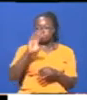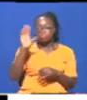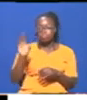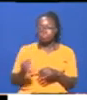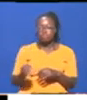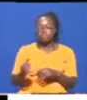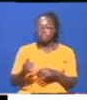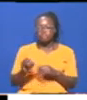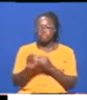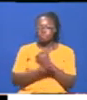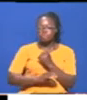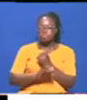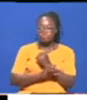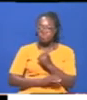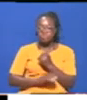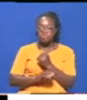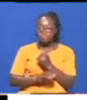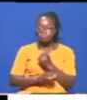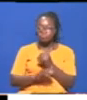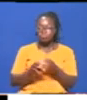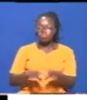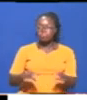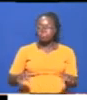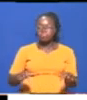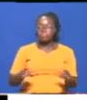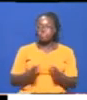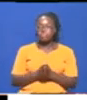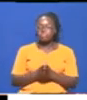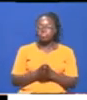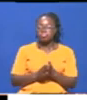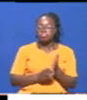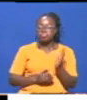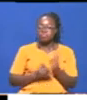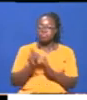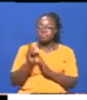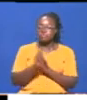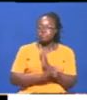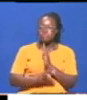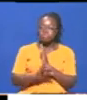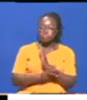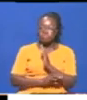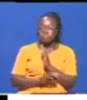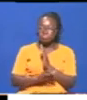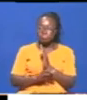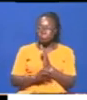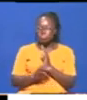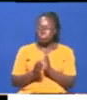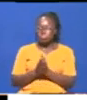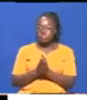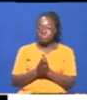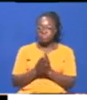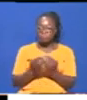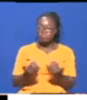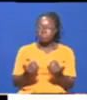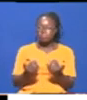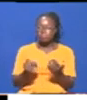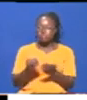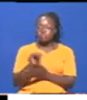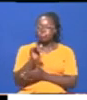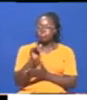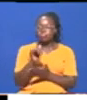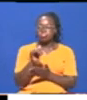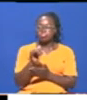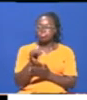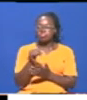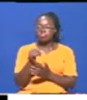regulated markets and also even in the developed countries. Like currently we are exporting our products to many